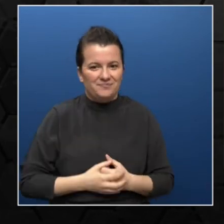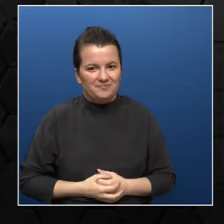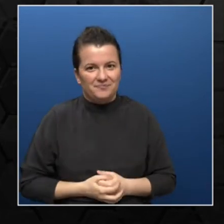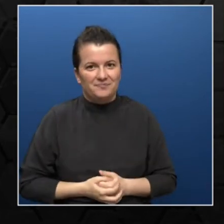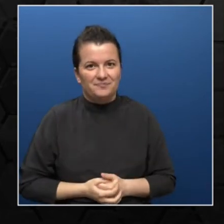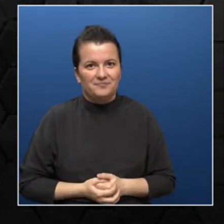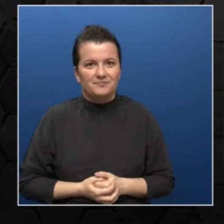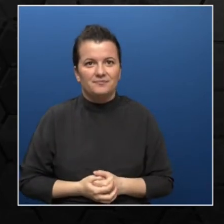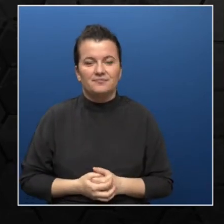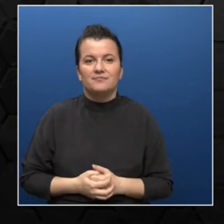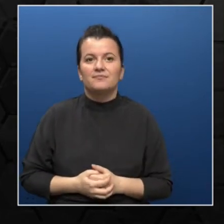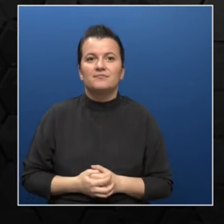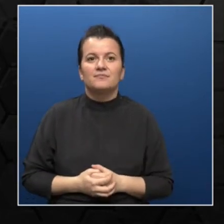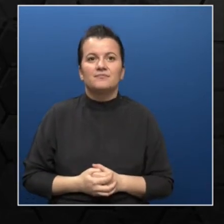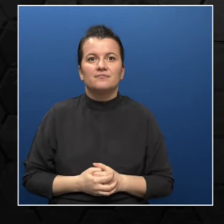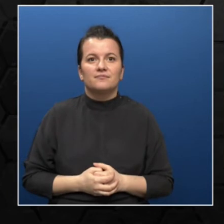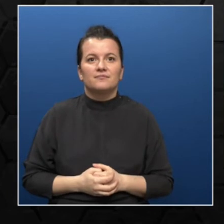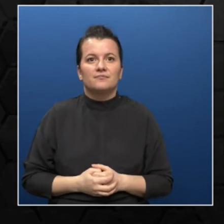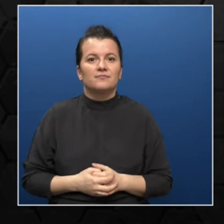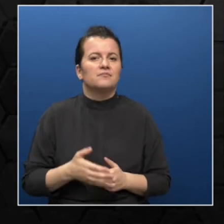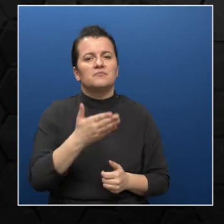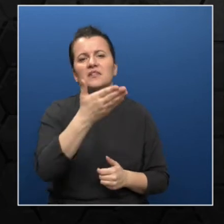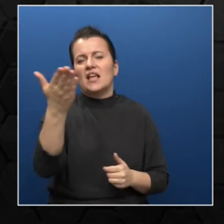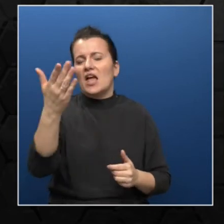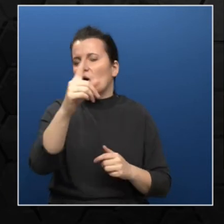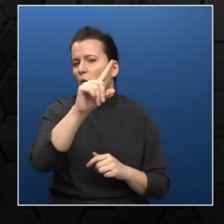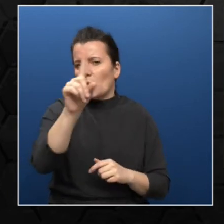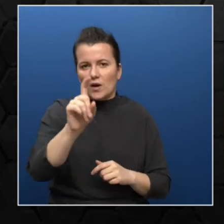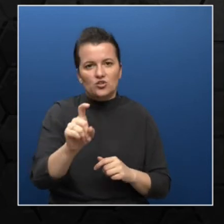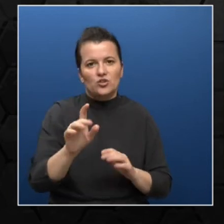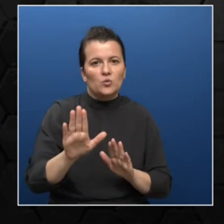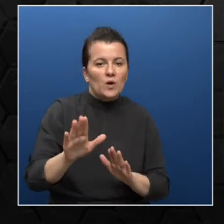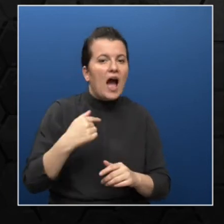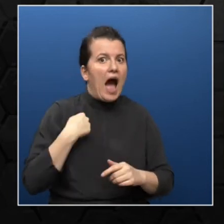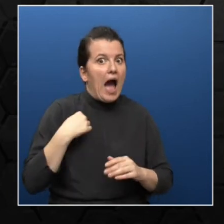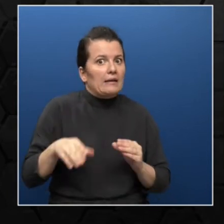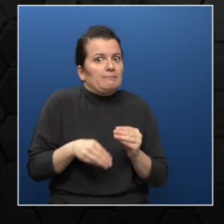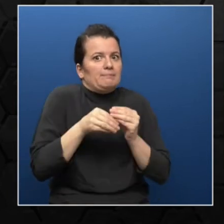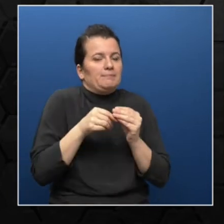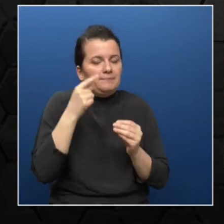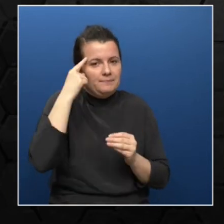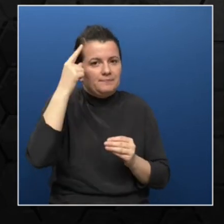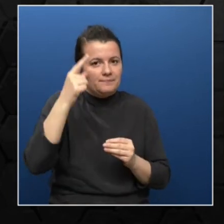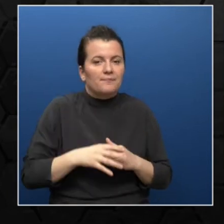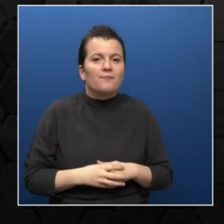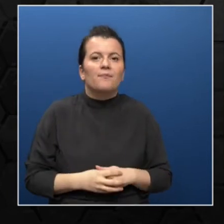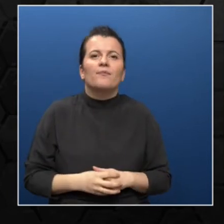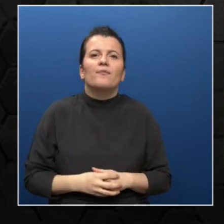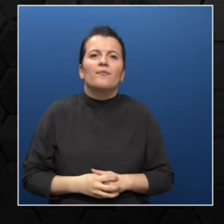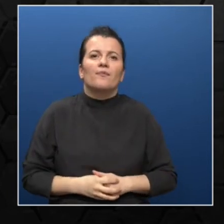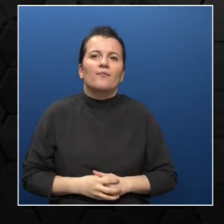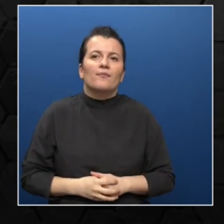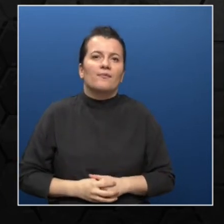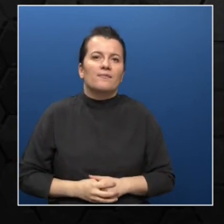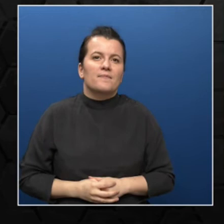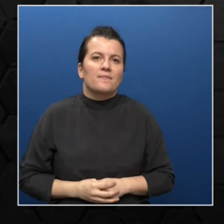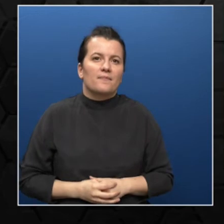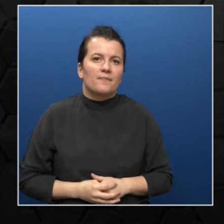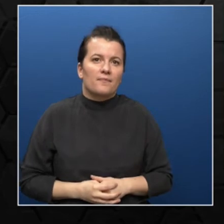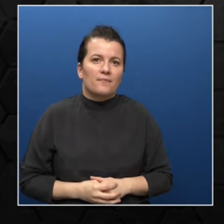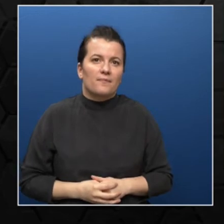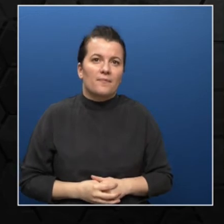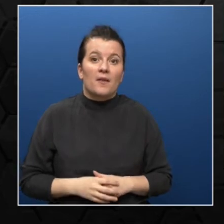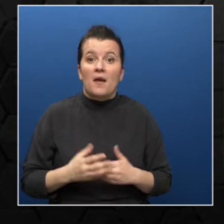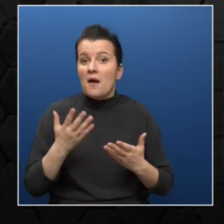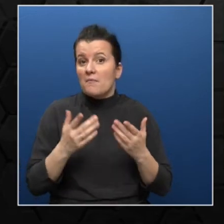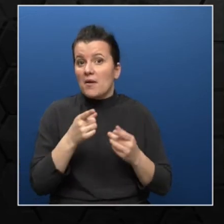While we have some questions, I would just like to add something else. When I talk about literature review, it can be another strategy to get